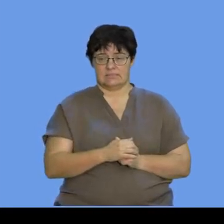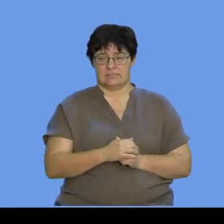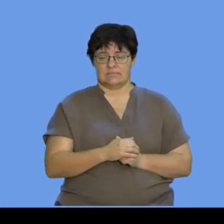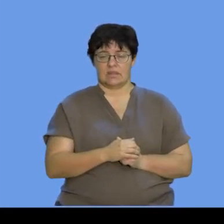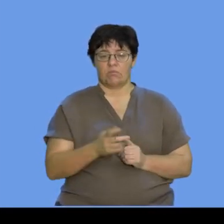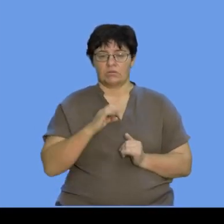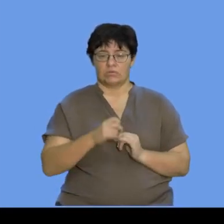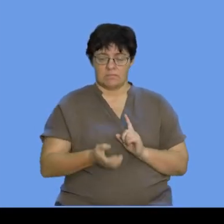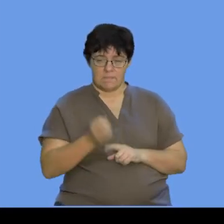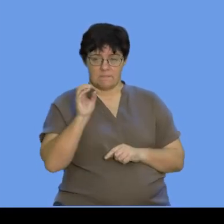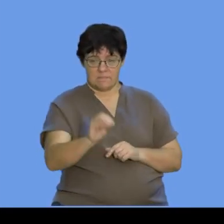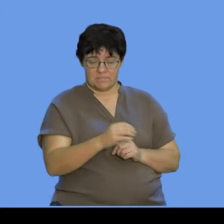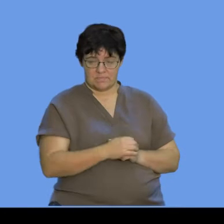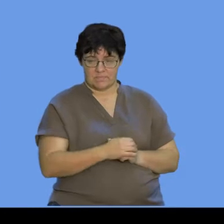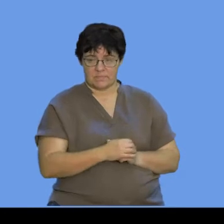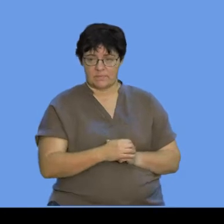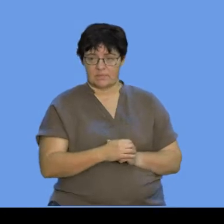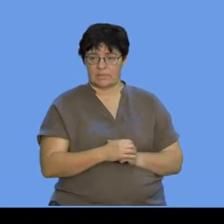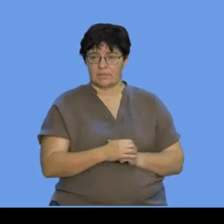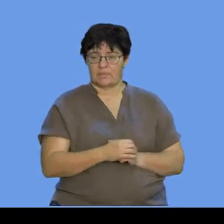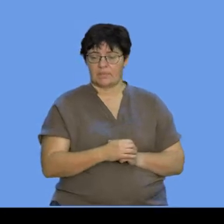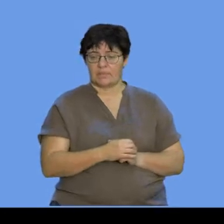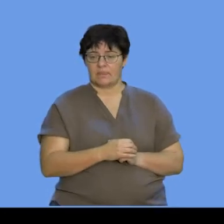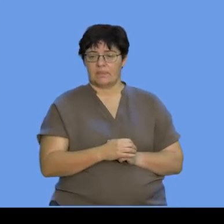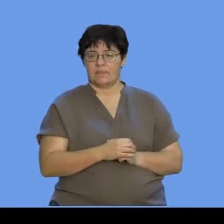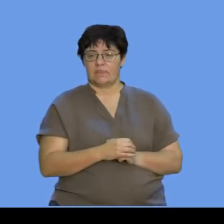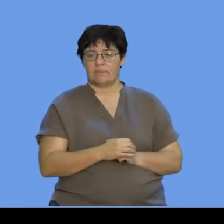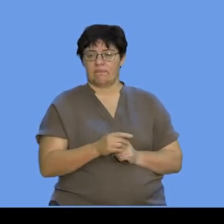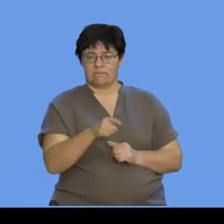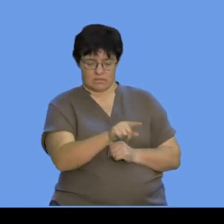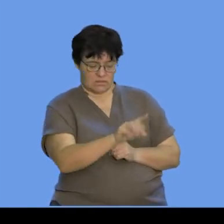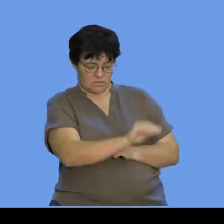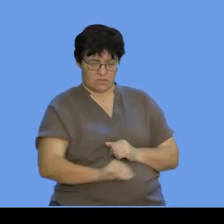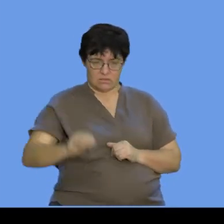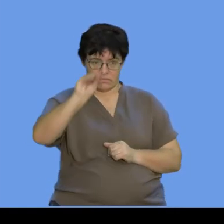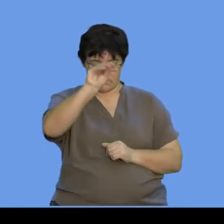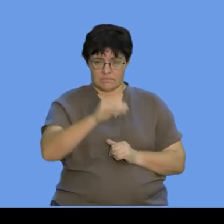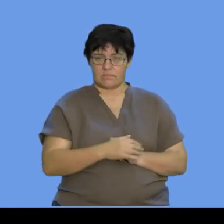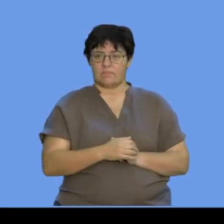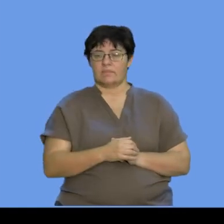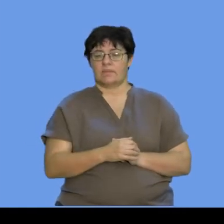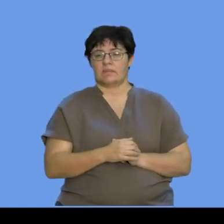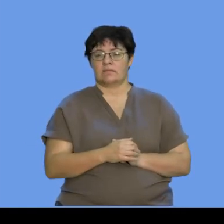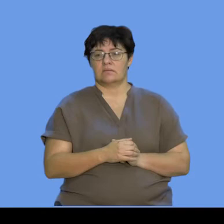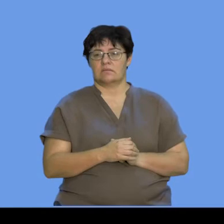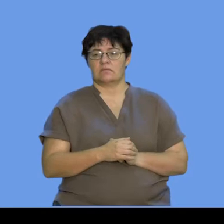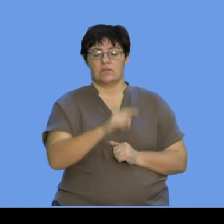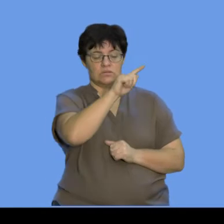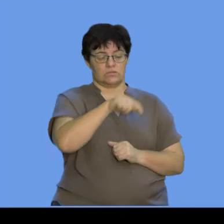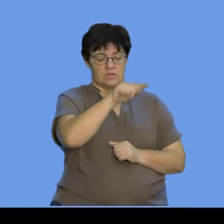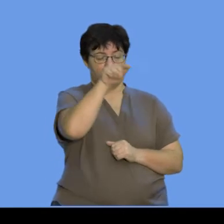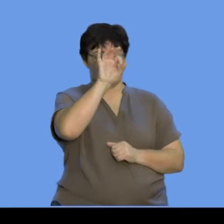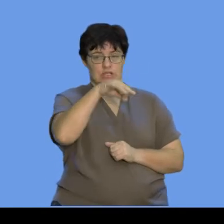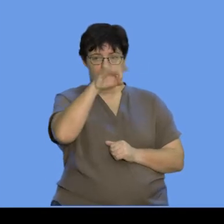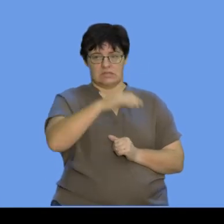the ST, which is what I'm trying to then make the subject of the formula. So I will write the ratio.